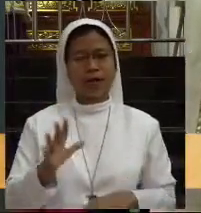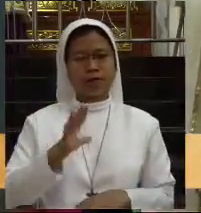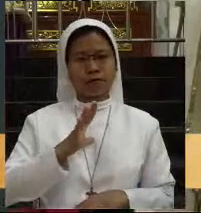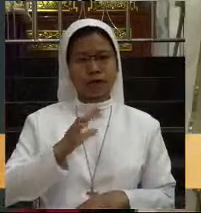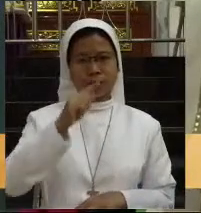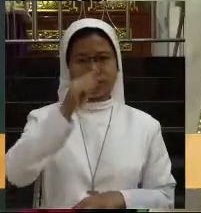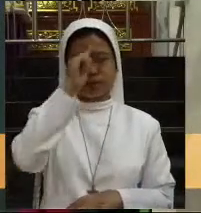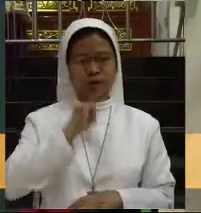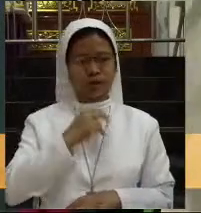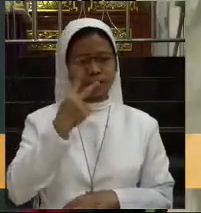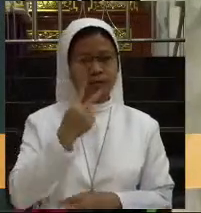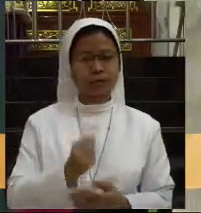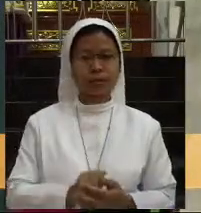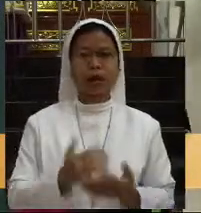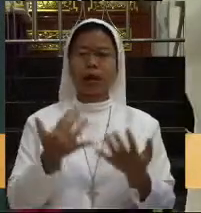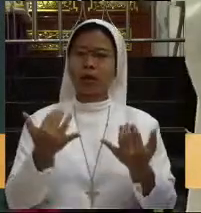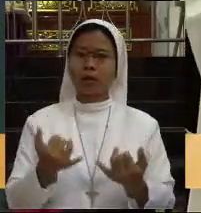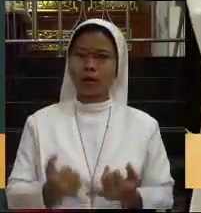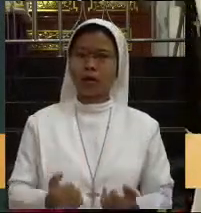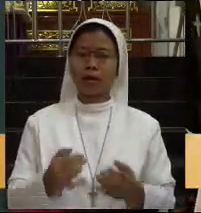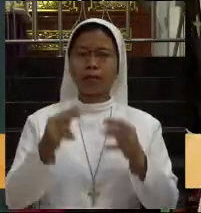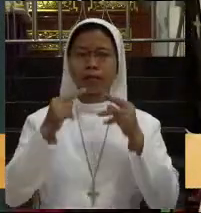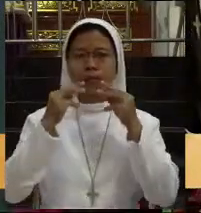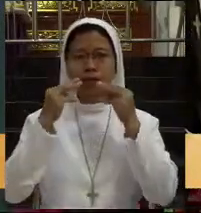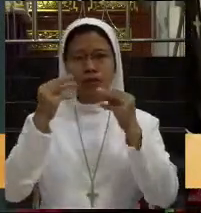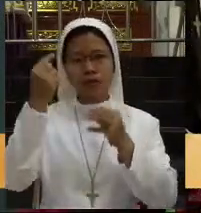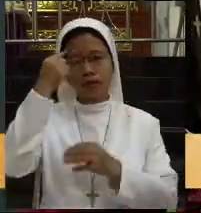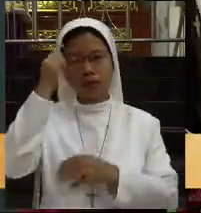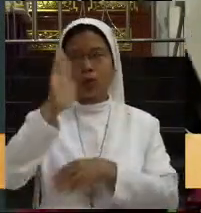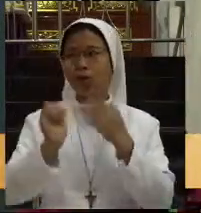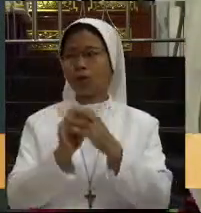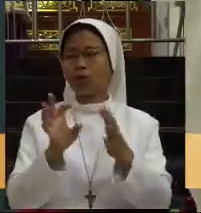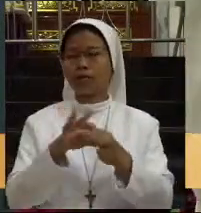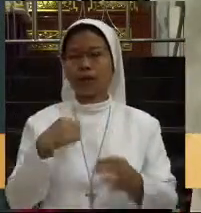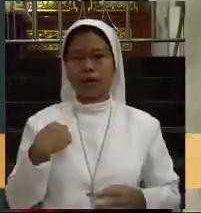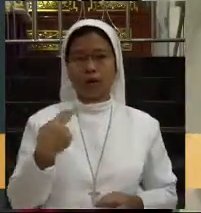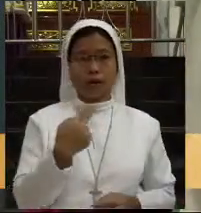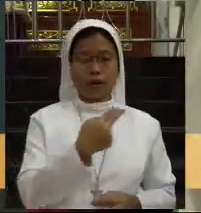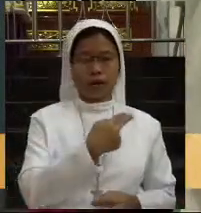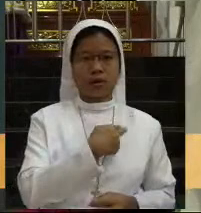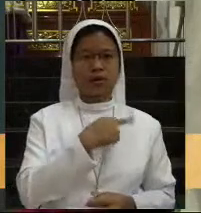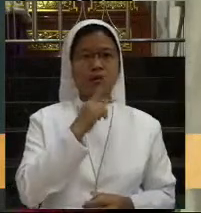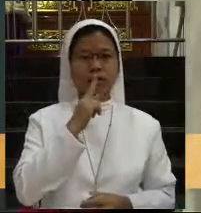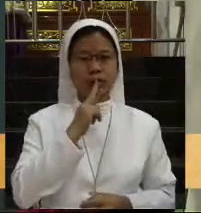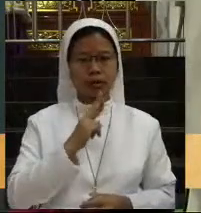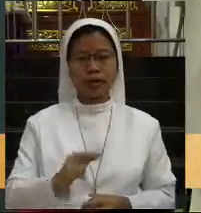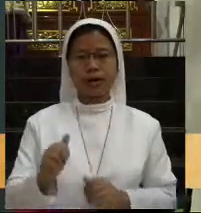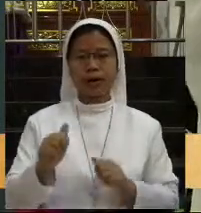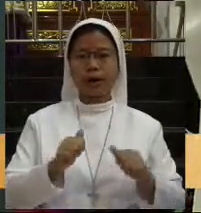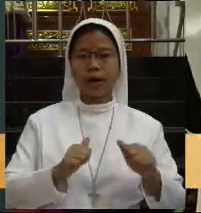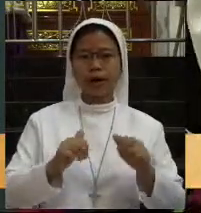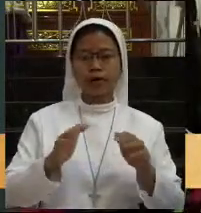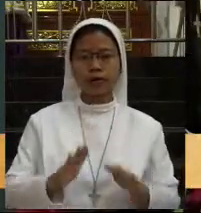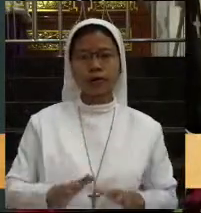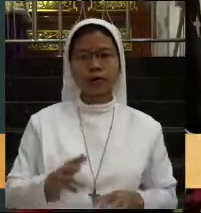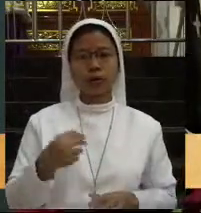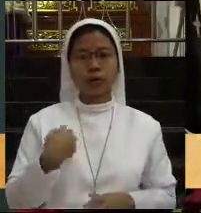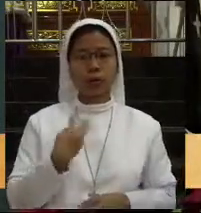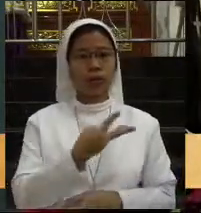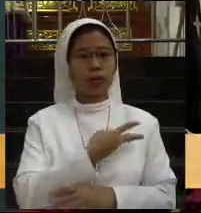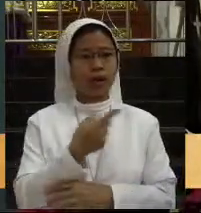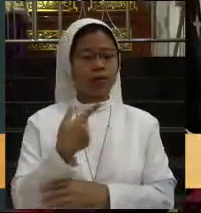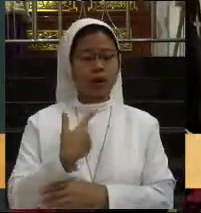all men and women having seats and entrances. All of us are actors. We have our own exits and